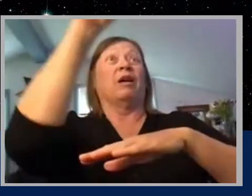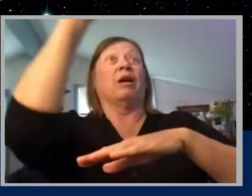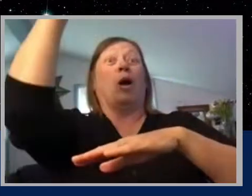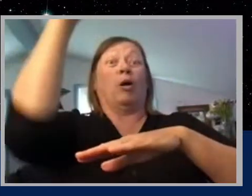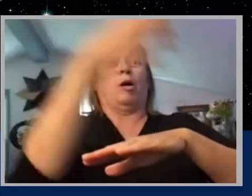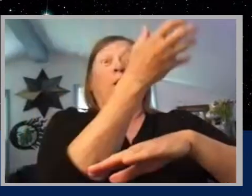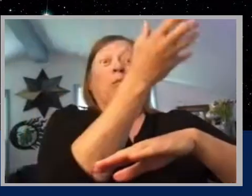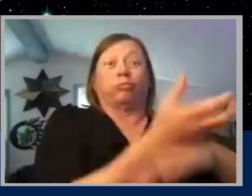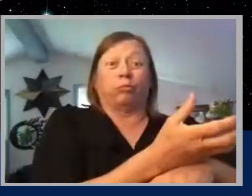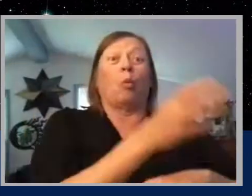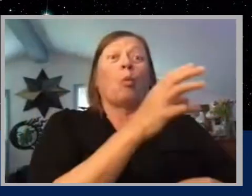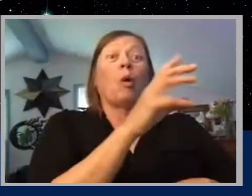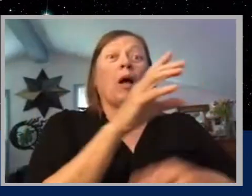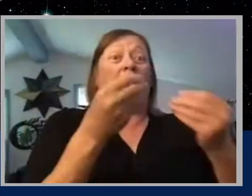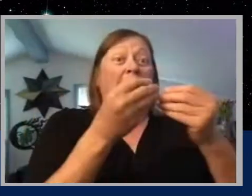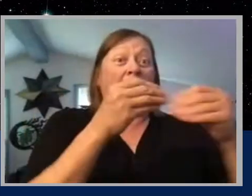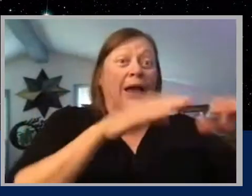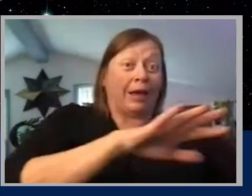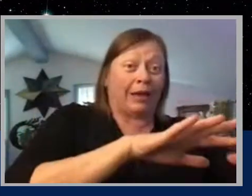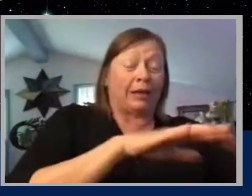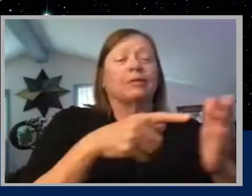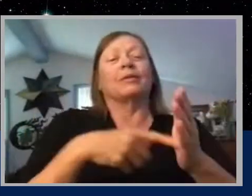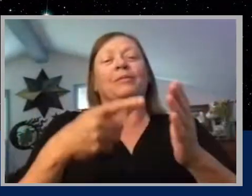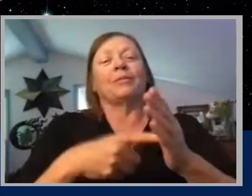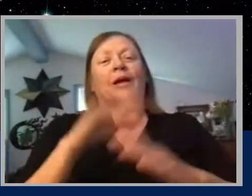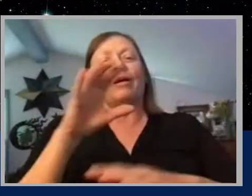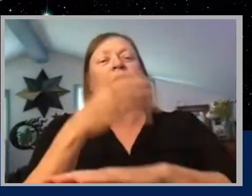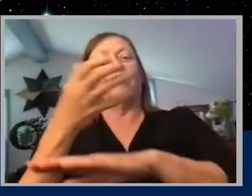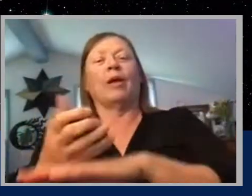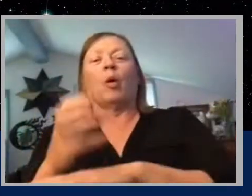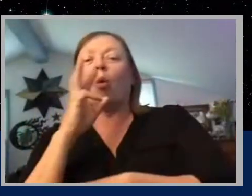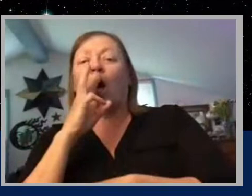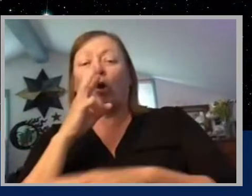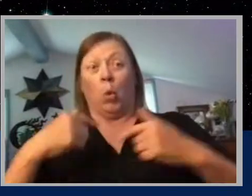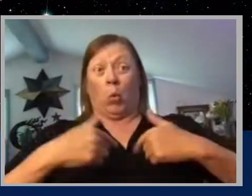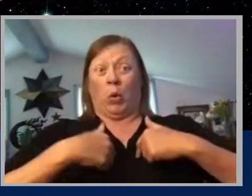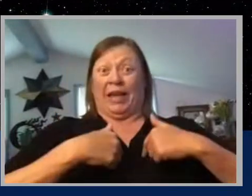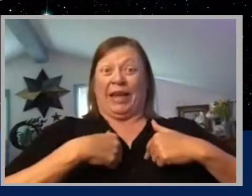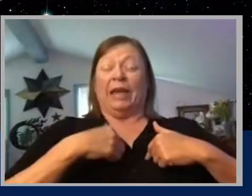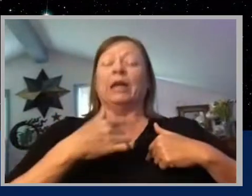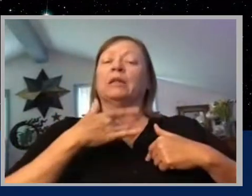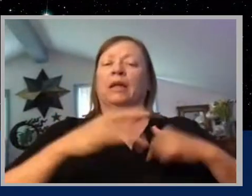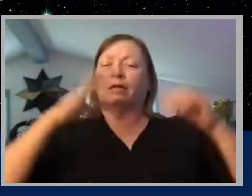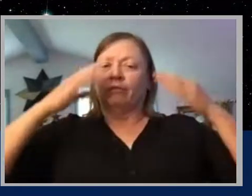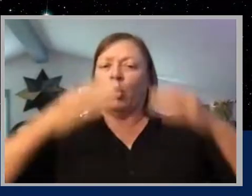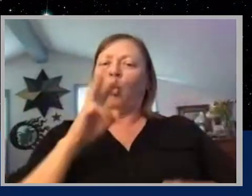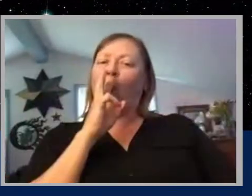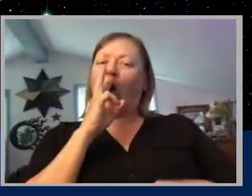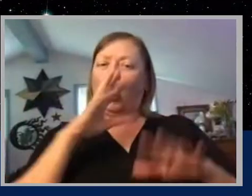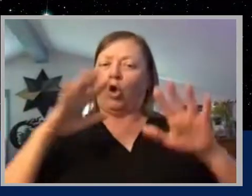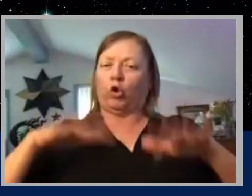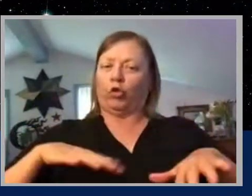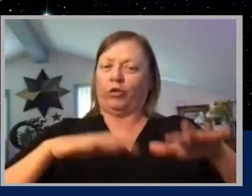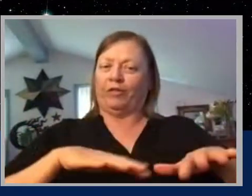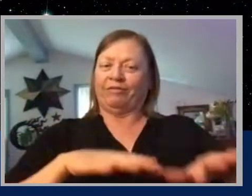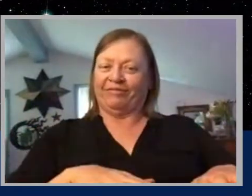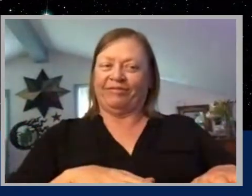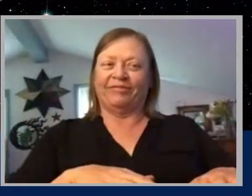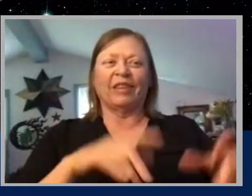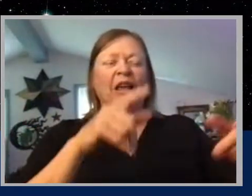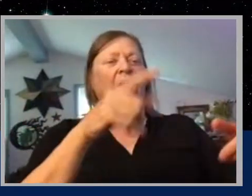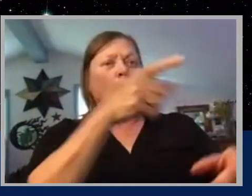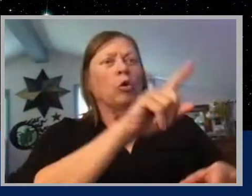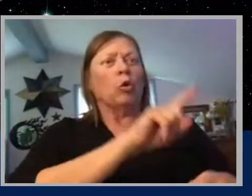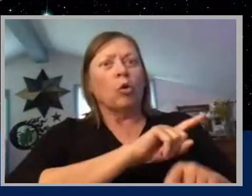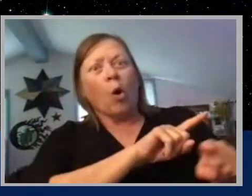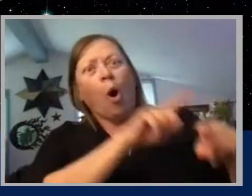mostly water landing. So let's talk a bit about those recovery vessels then, because like you said, very different sizes and shapes. And so